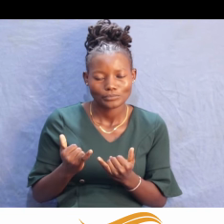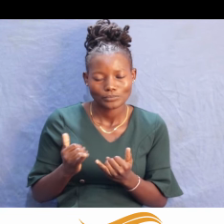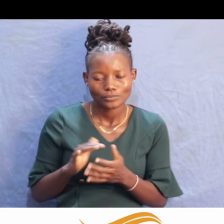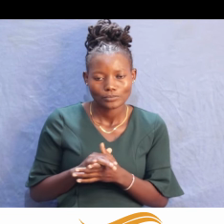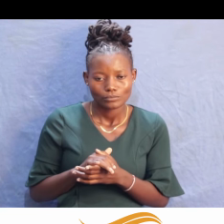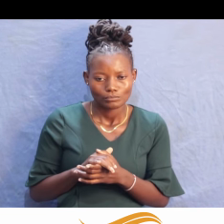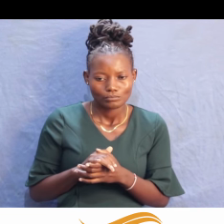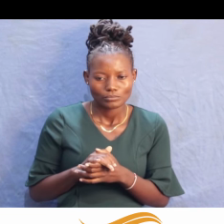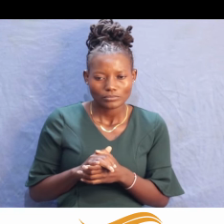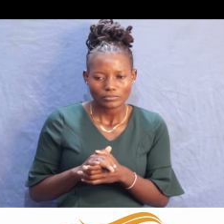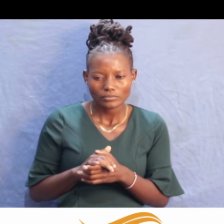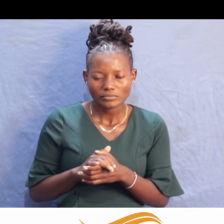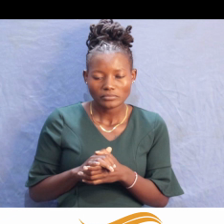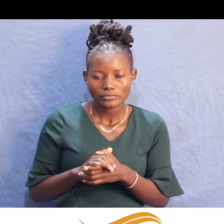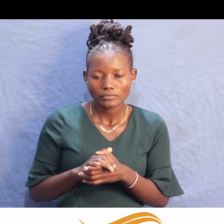is,